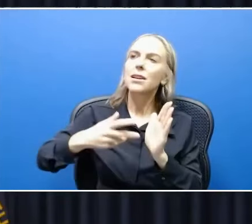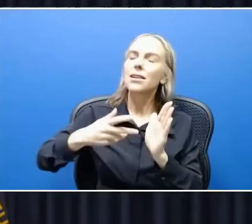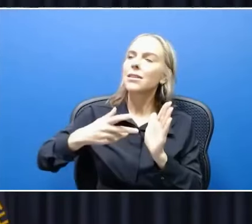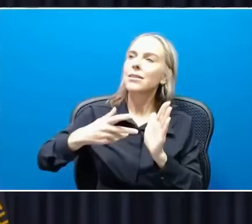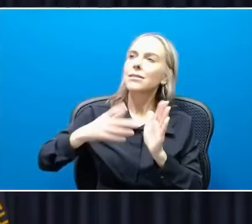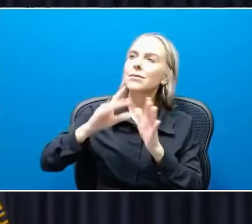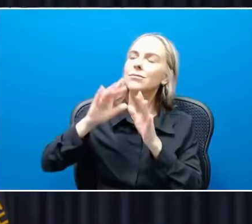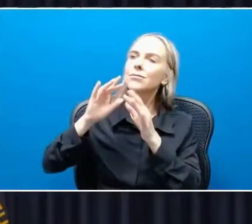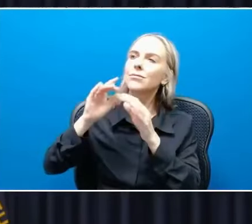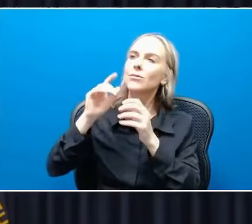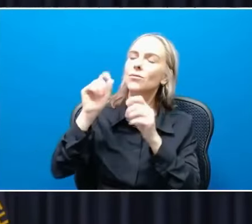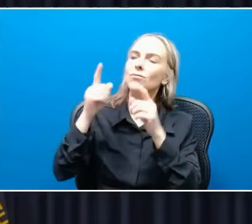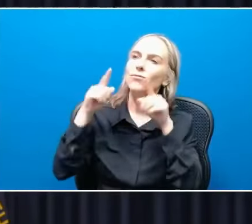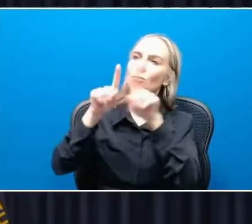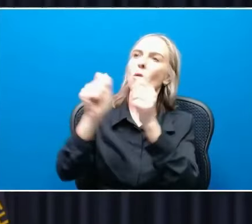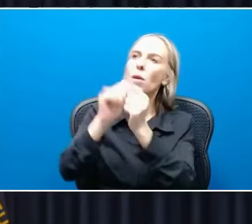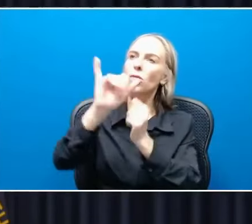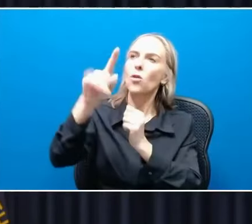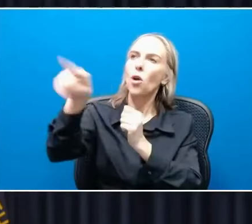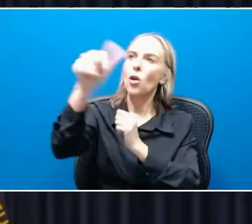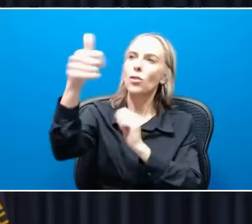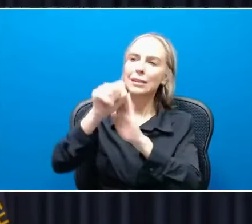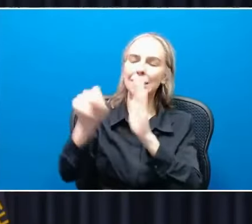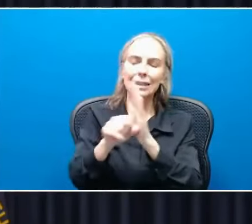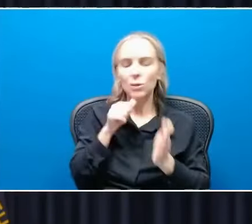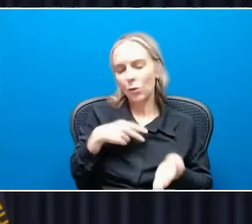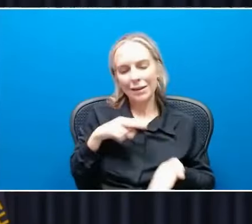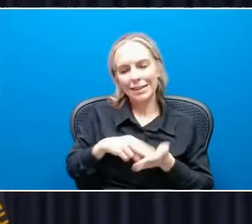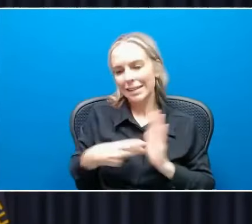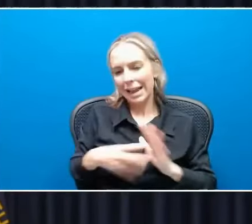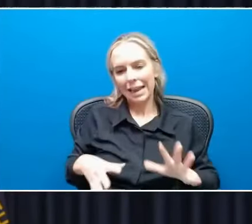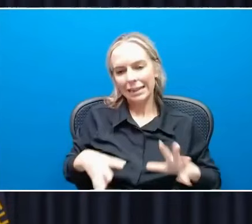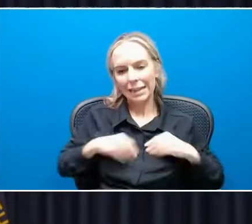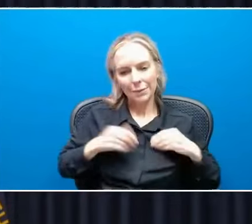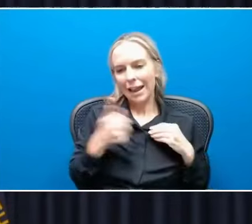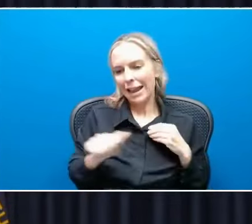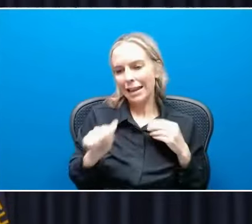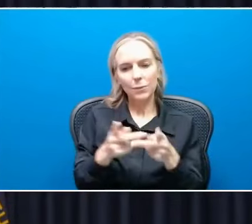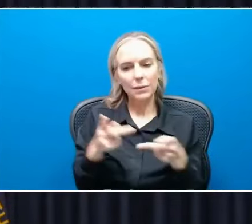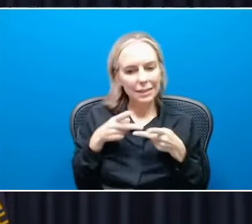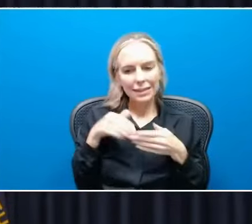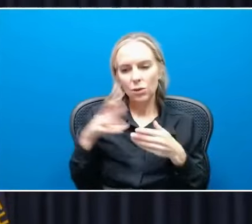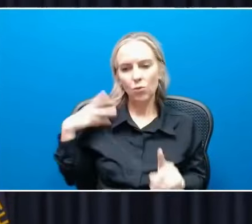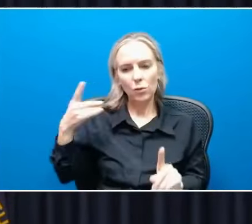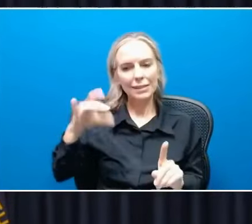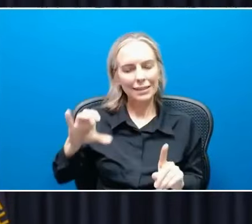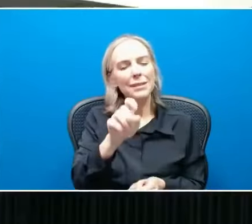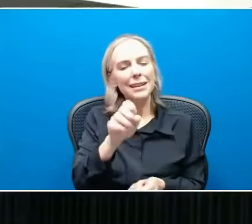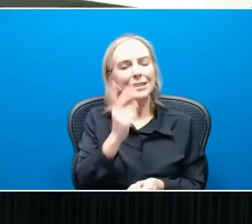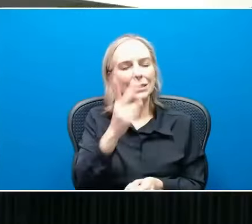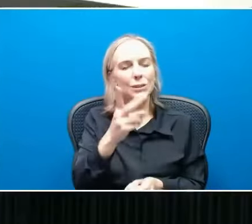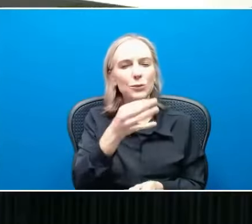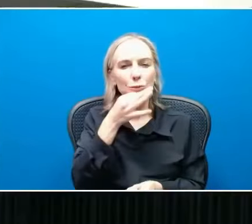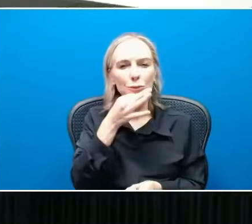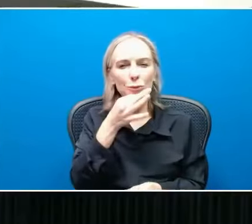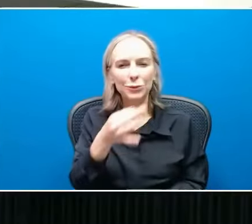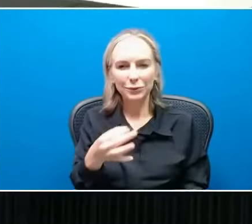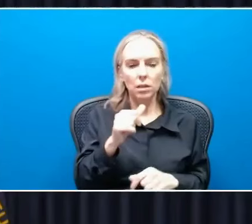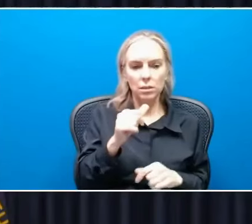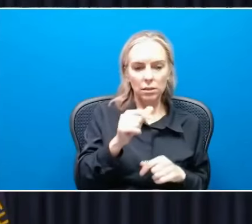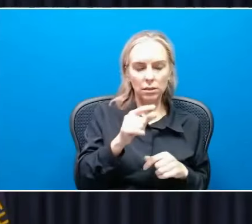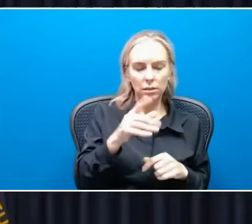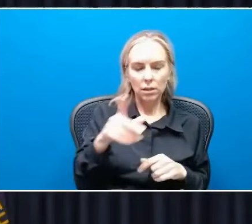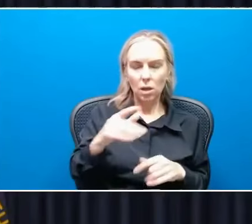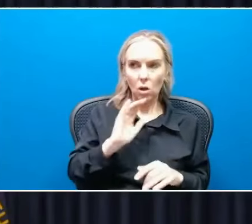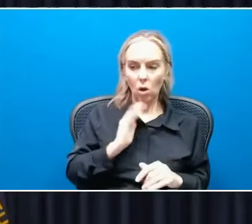states. With that said, I don't intend to accept any position in Washington, D.C. This is where I'm supposed to be.